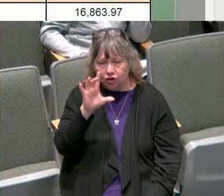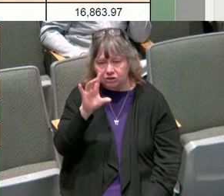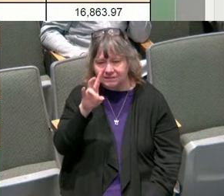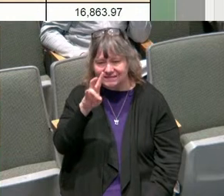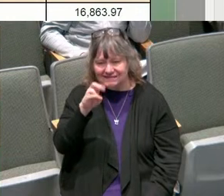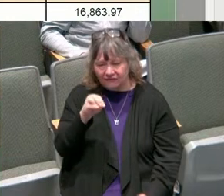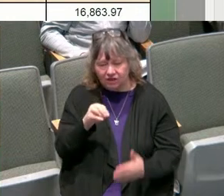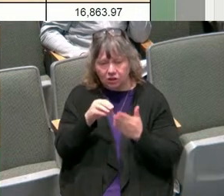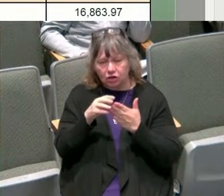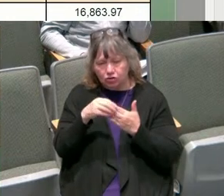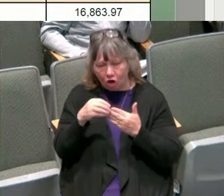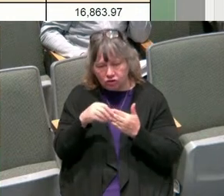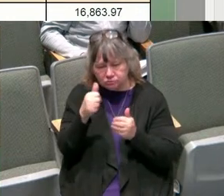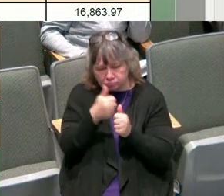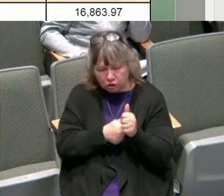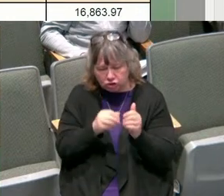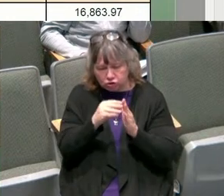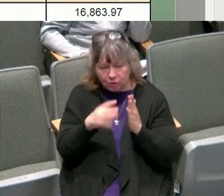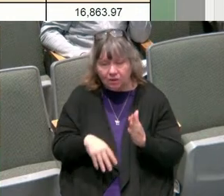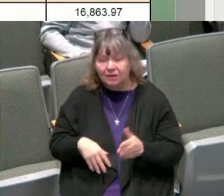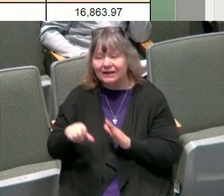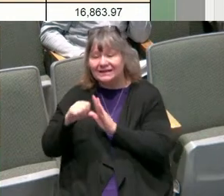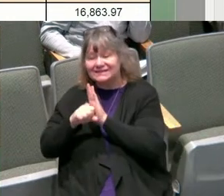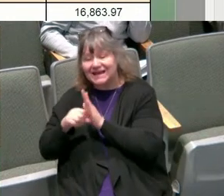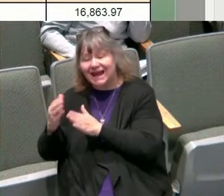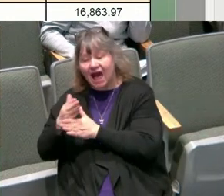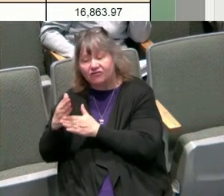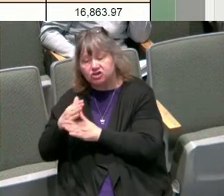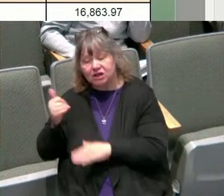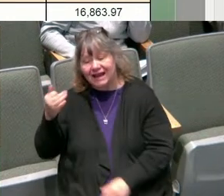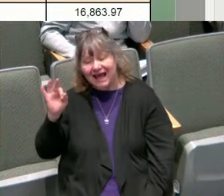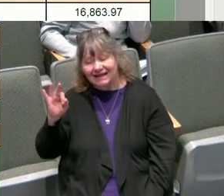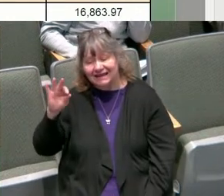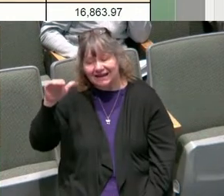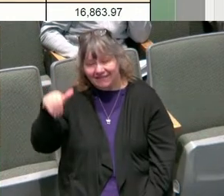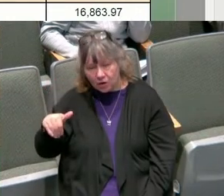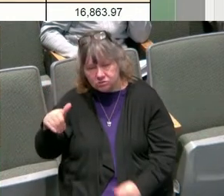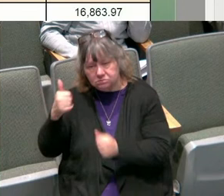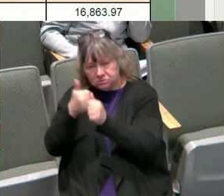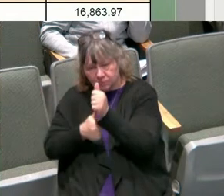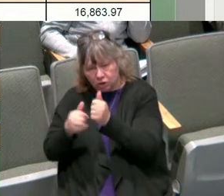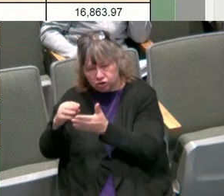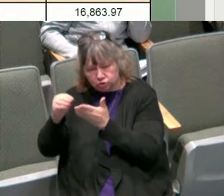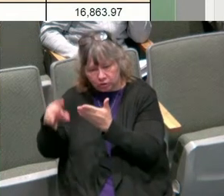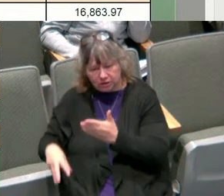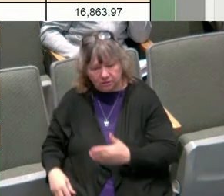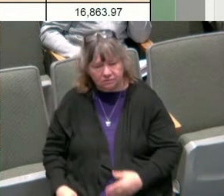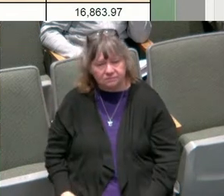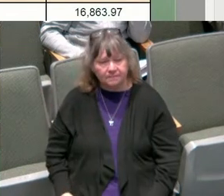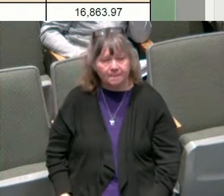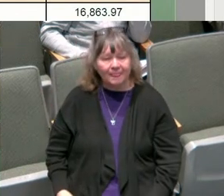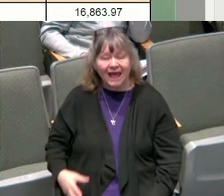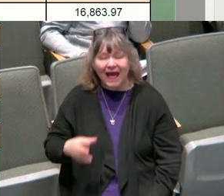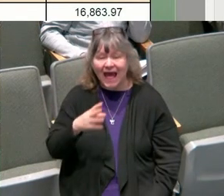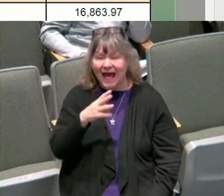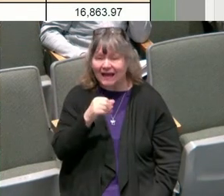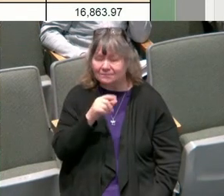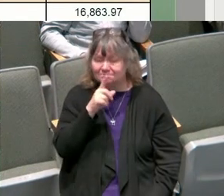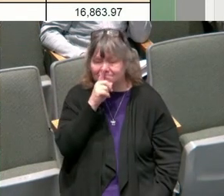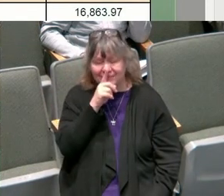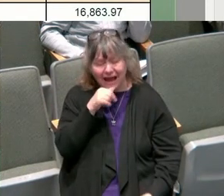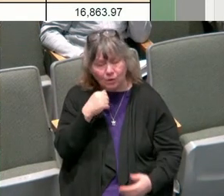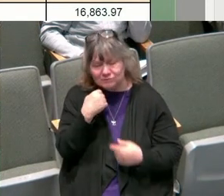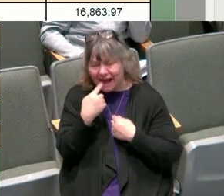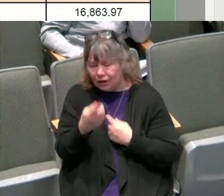seventy dollars per student the state average is about nineteen thousand dollars per student and I don't give you